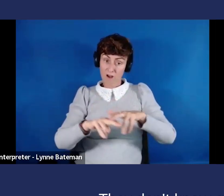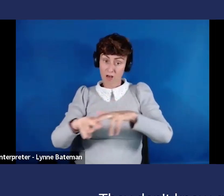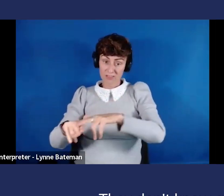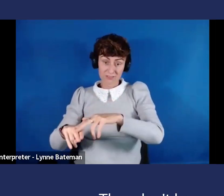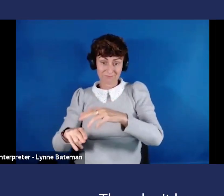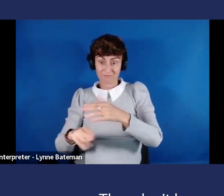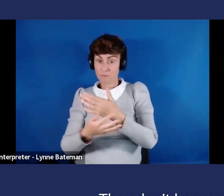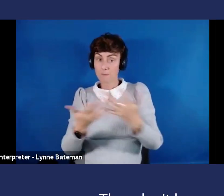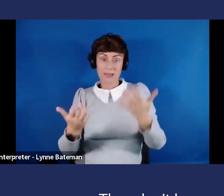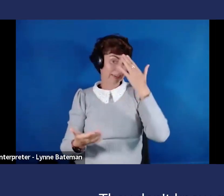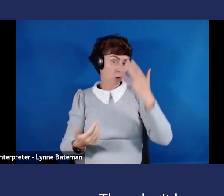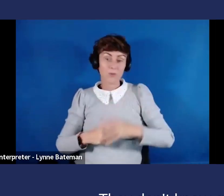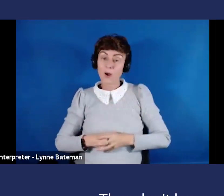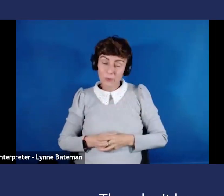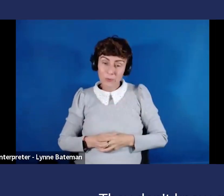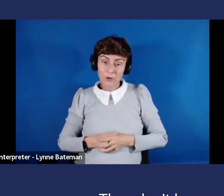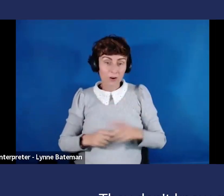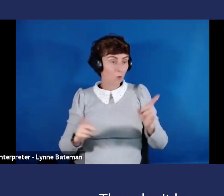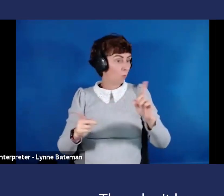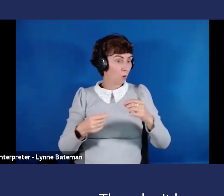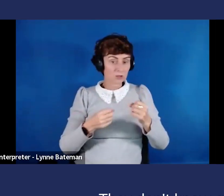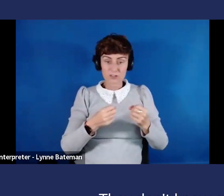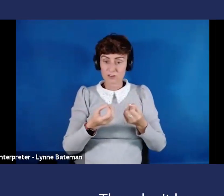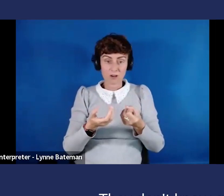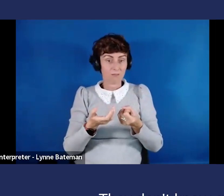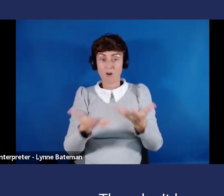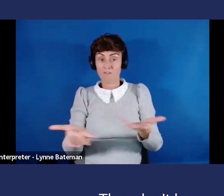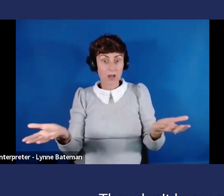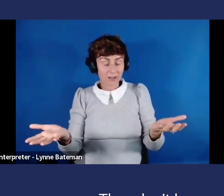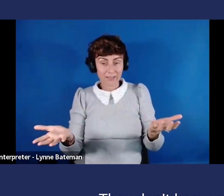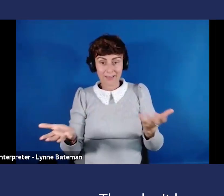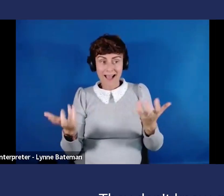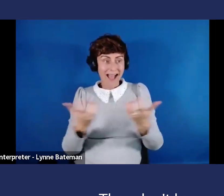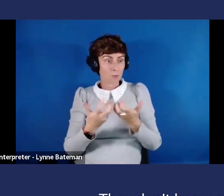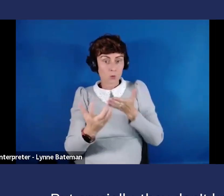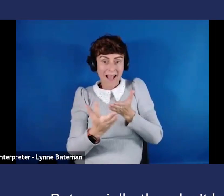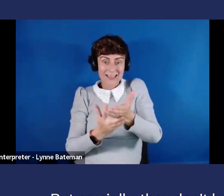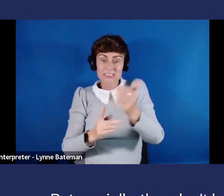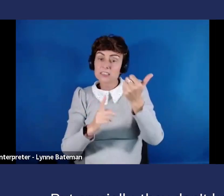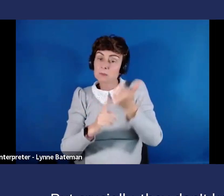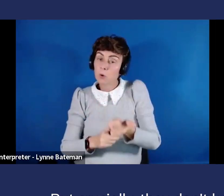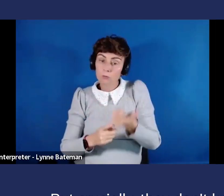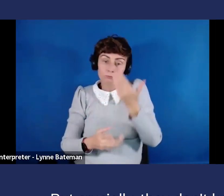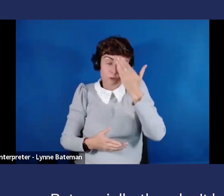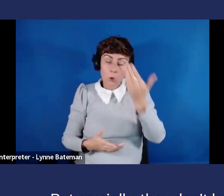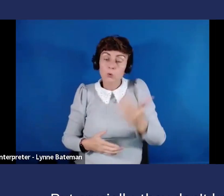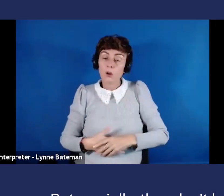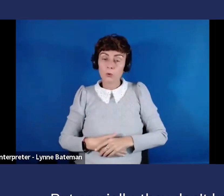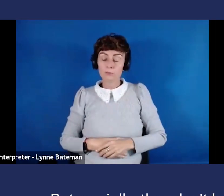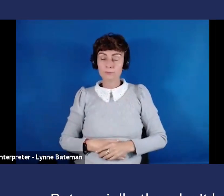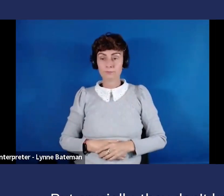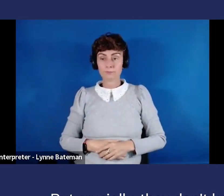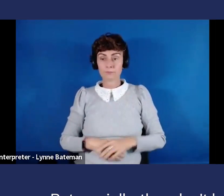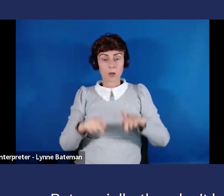don't know about their opportunities to access support and clinical support. but crucially, they don't know that